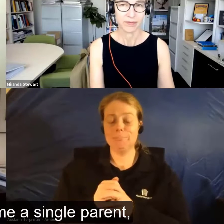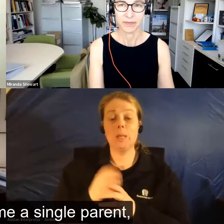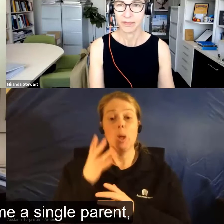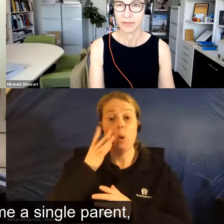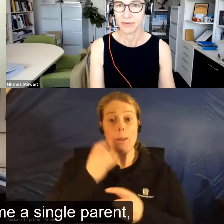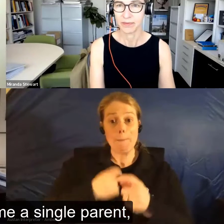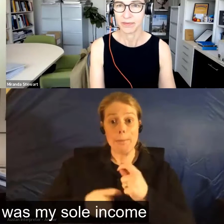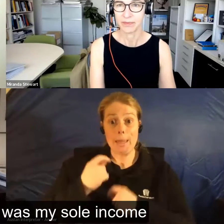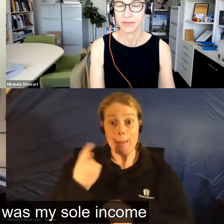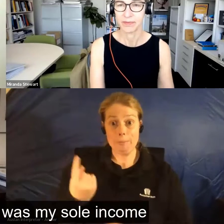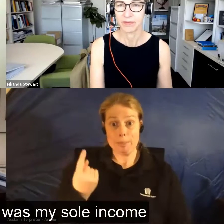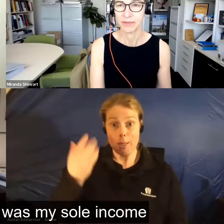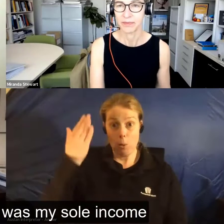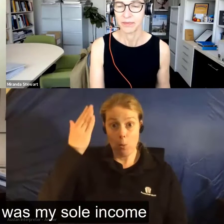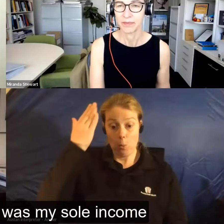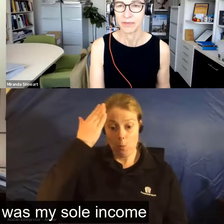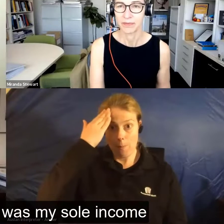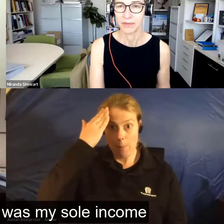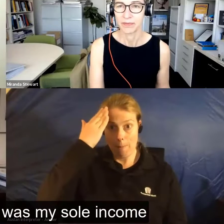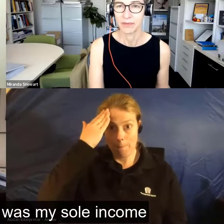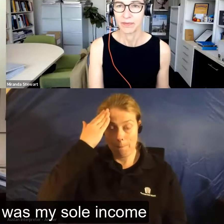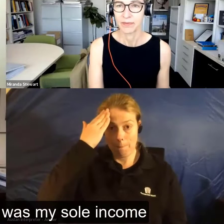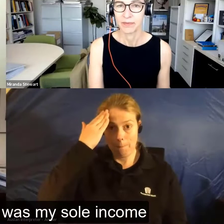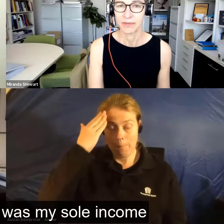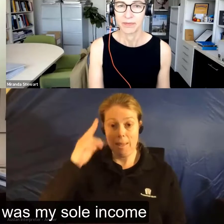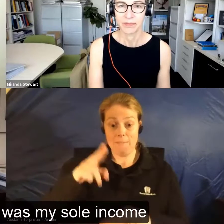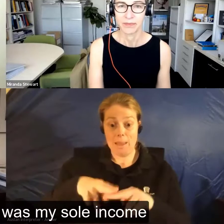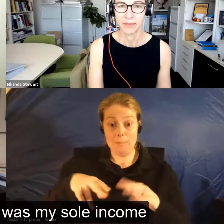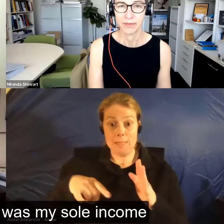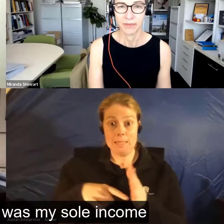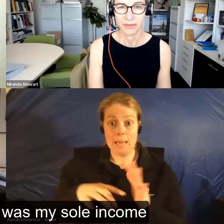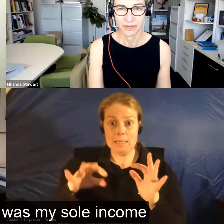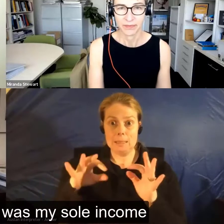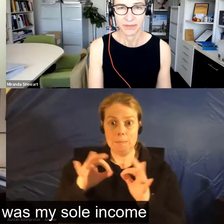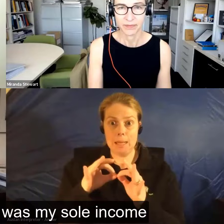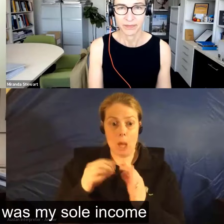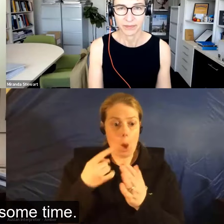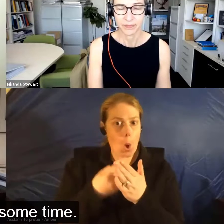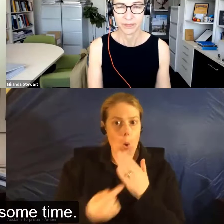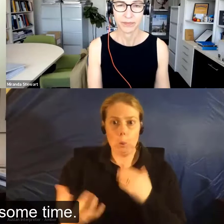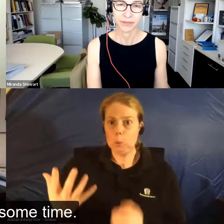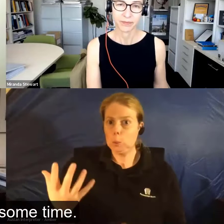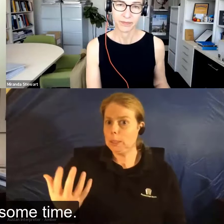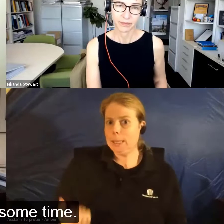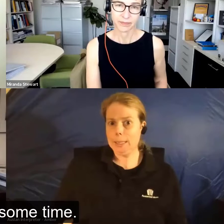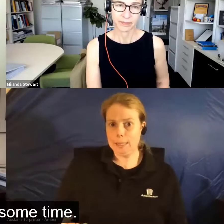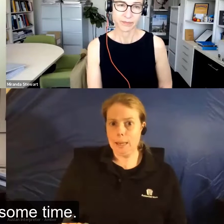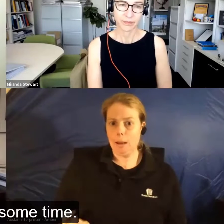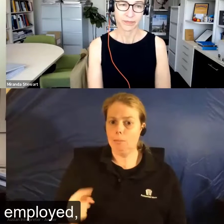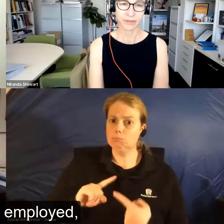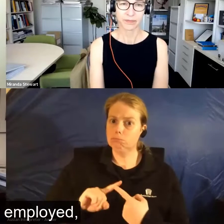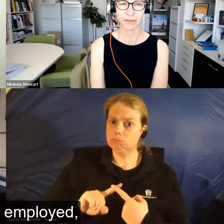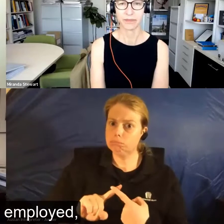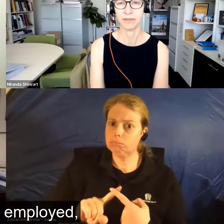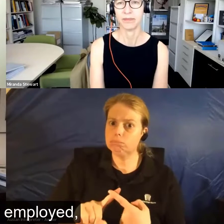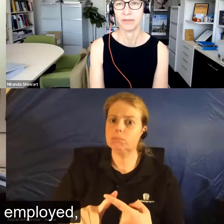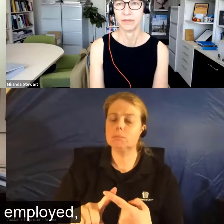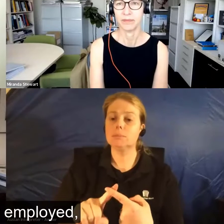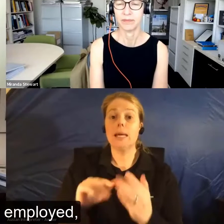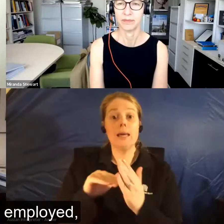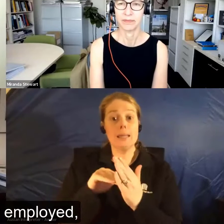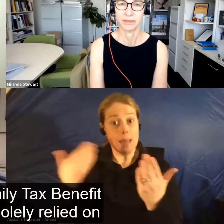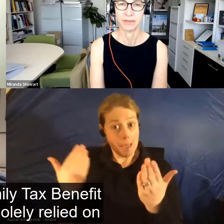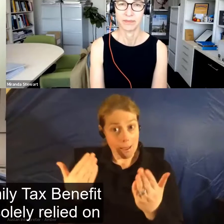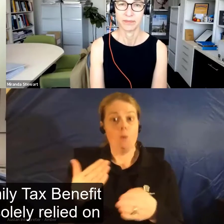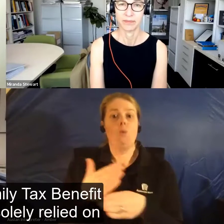single parent, family tax benefit was my sole income for quite some time. I am now